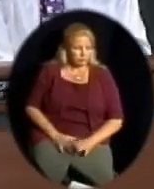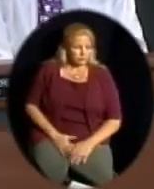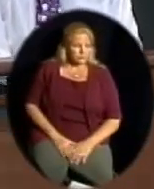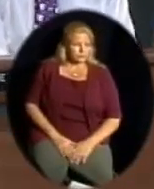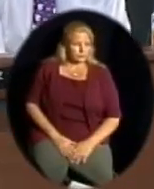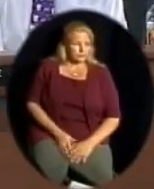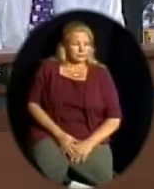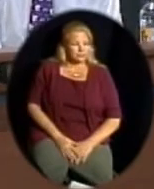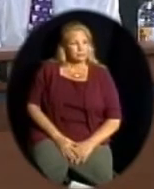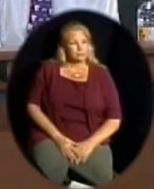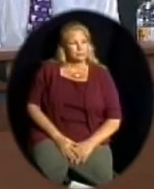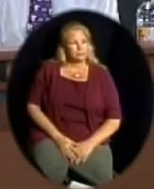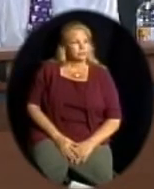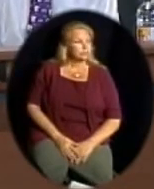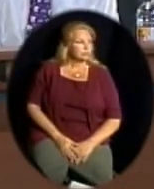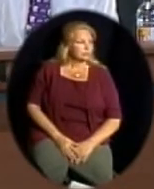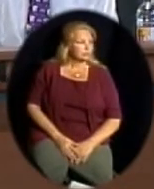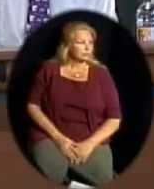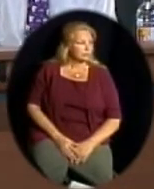I think one of the